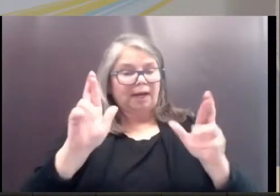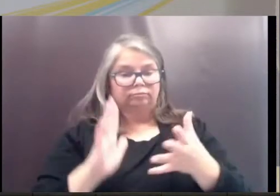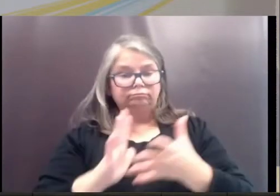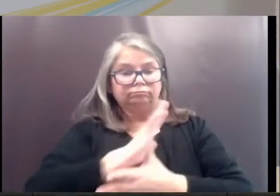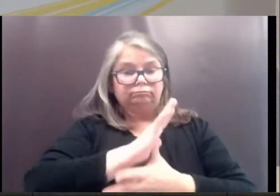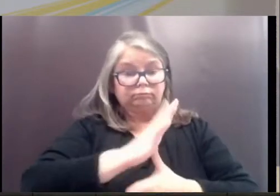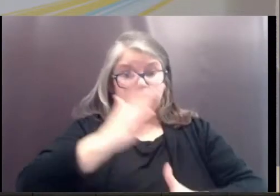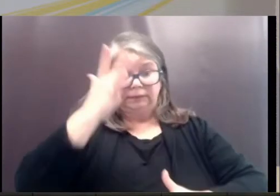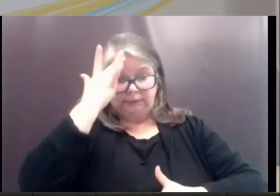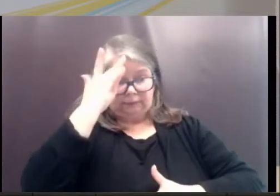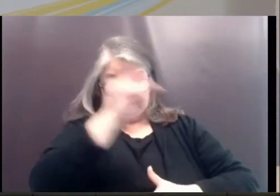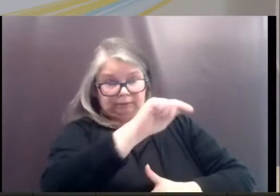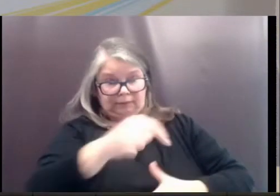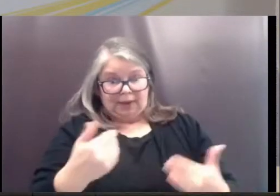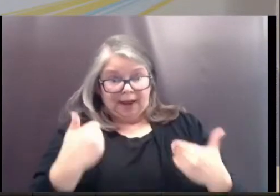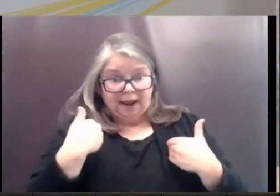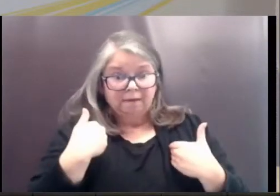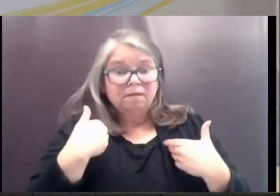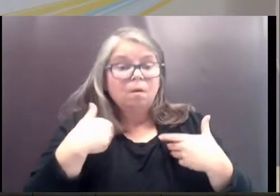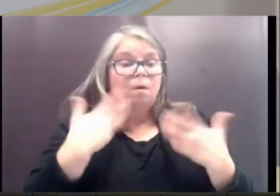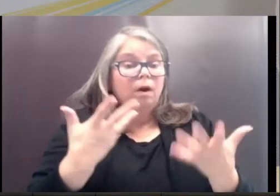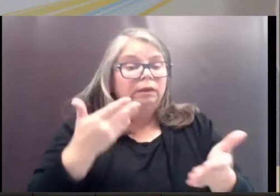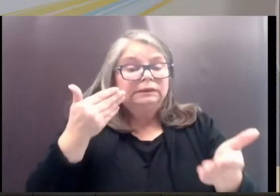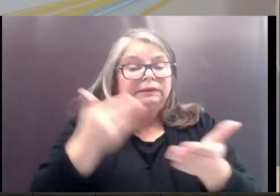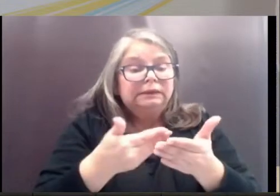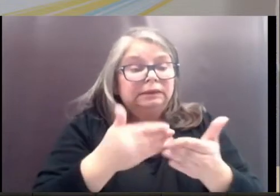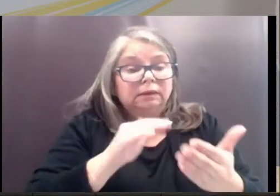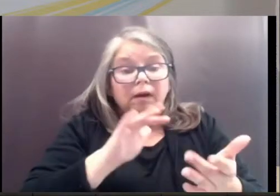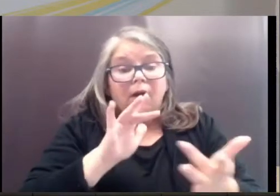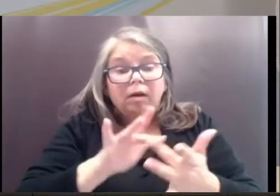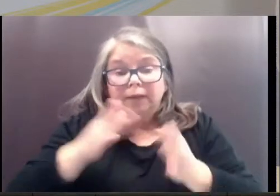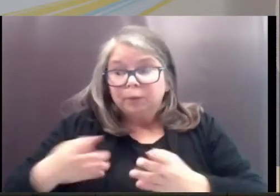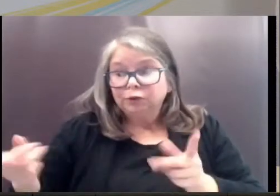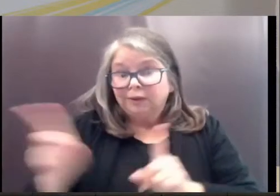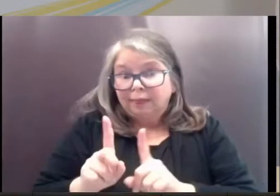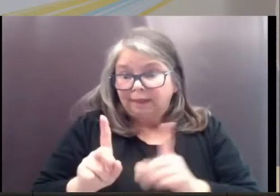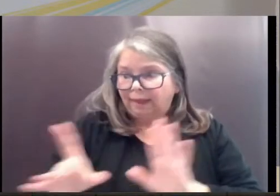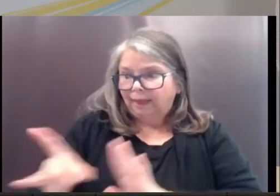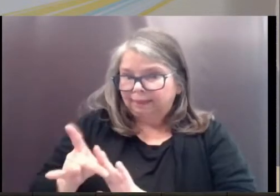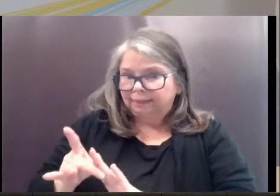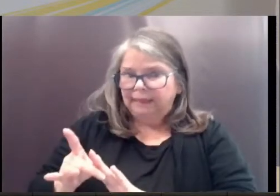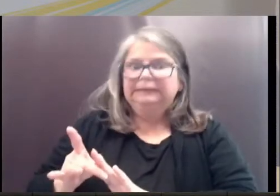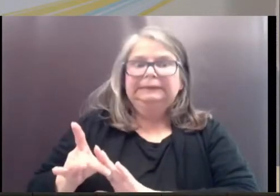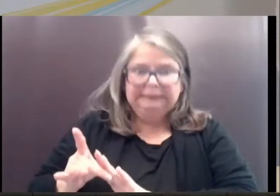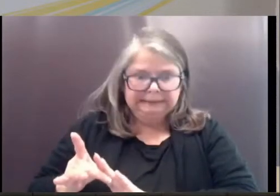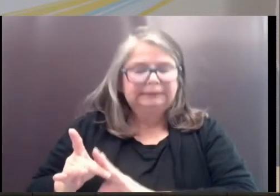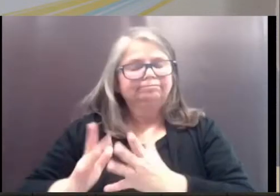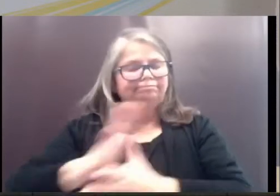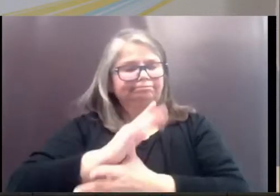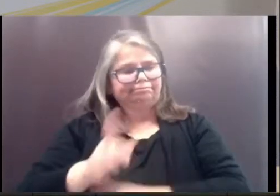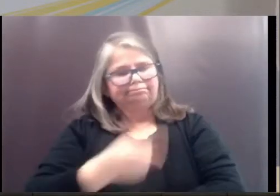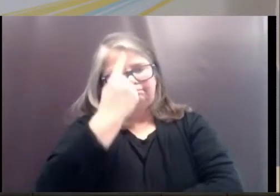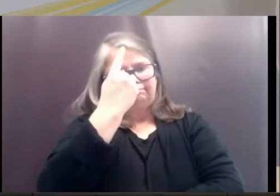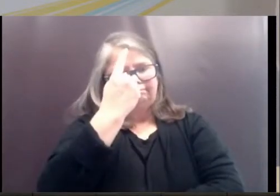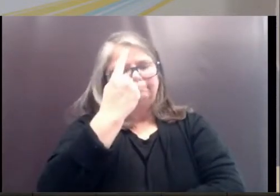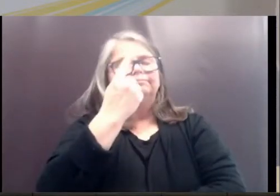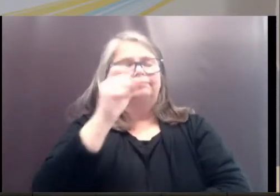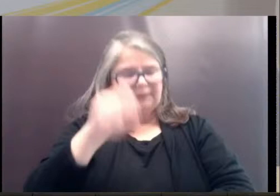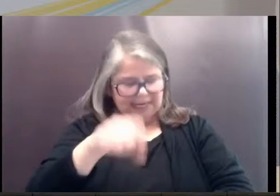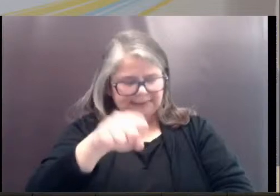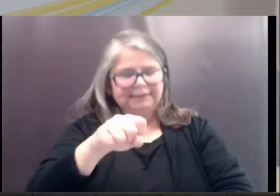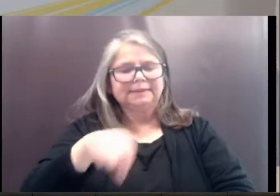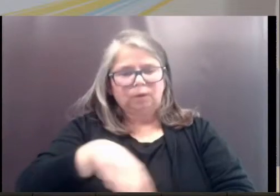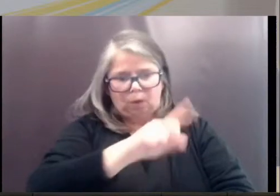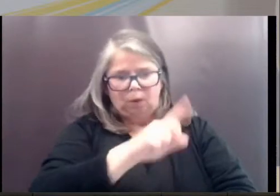close contact of a case, then you are identified differently at the testing clinic and also in the lab. So those